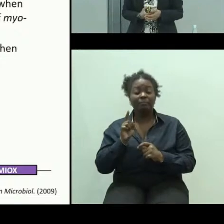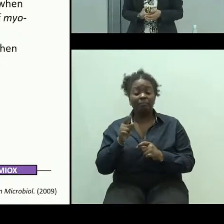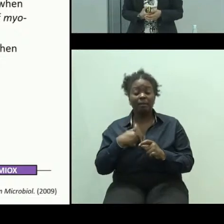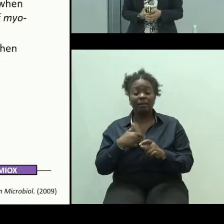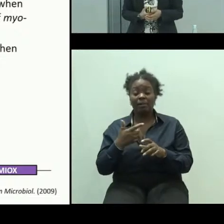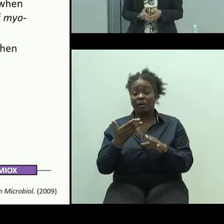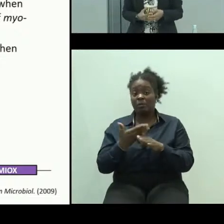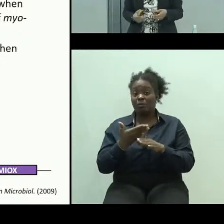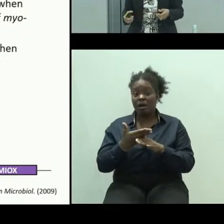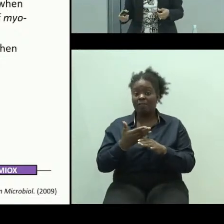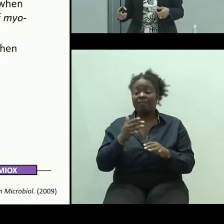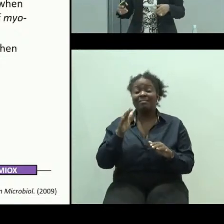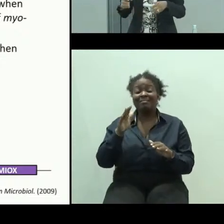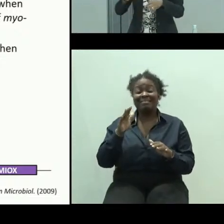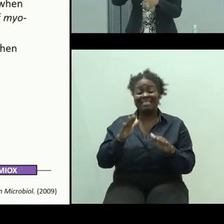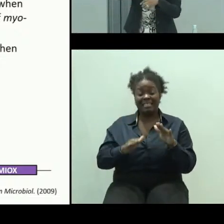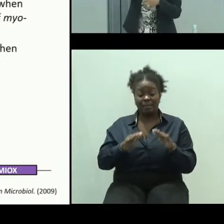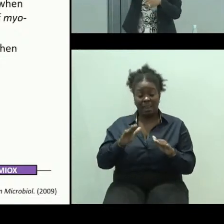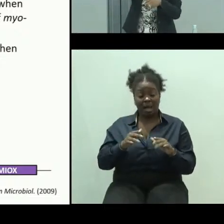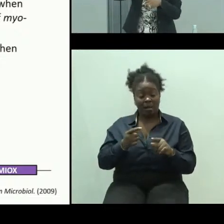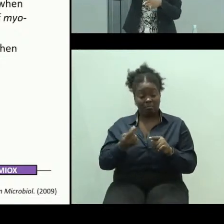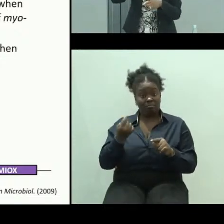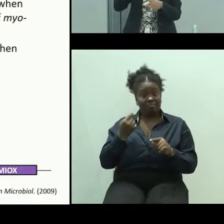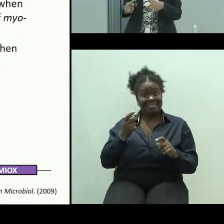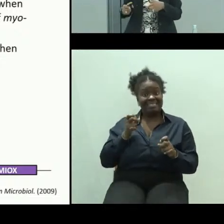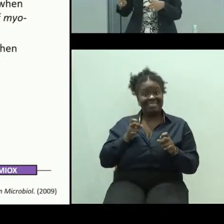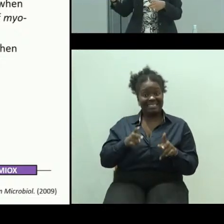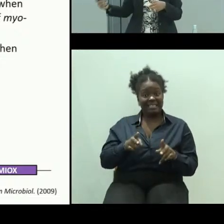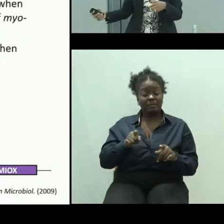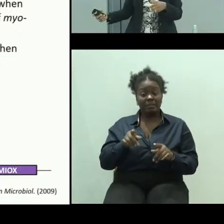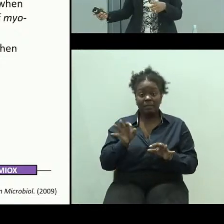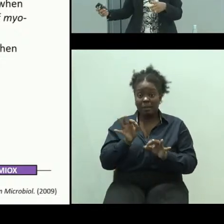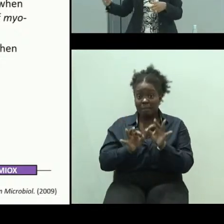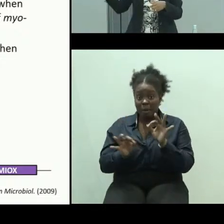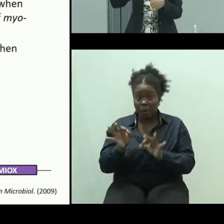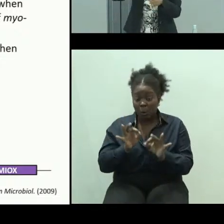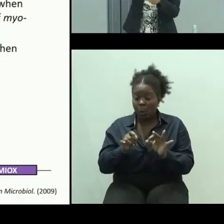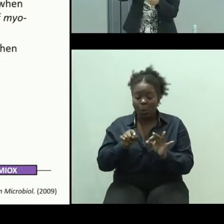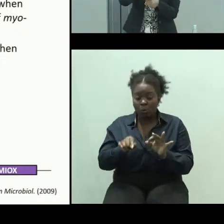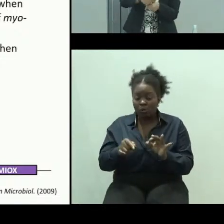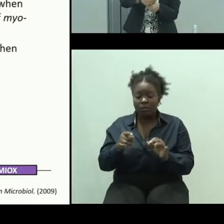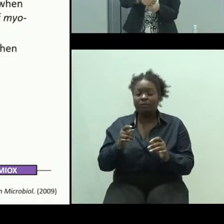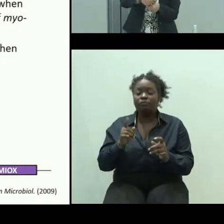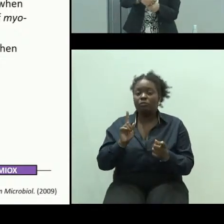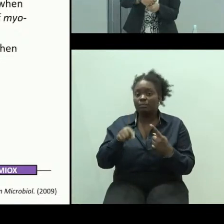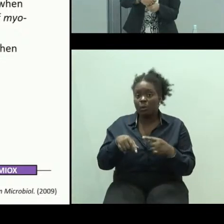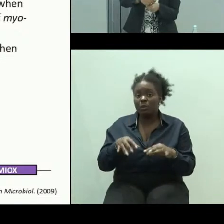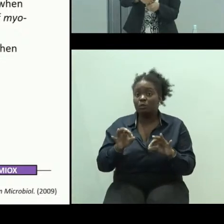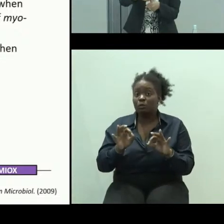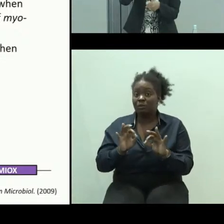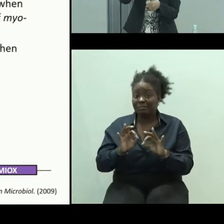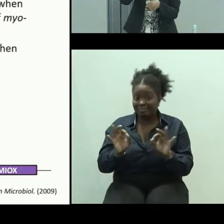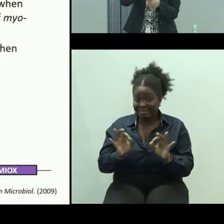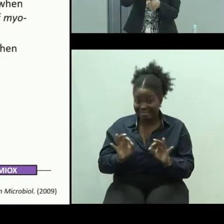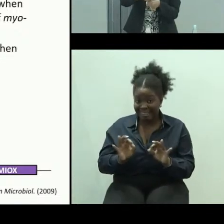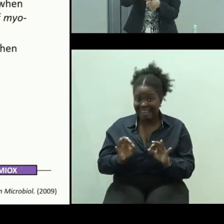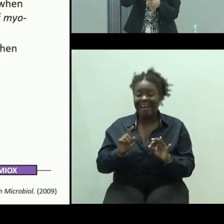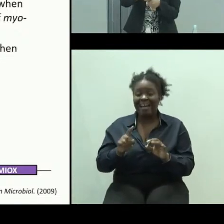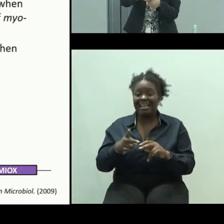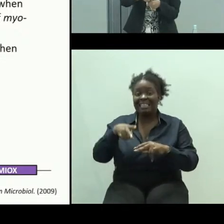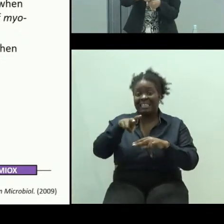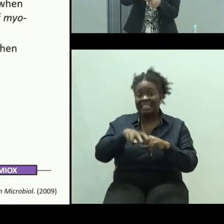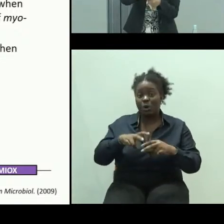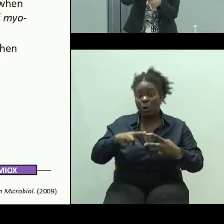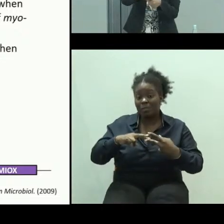of quorum sensing works, where if the molecule it responds to is not present, it sits on the DNA, and it sits at